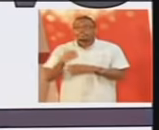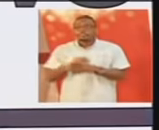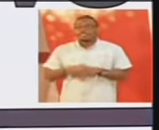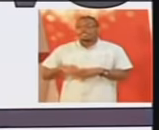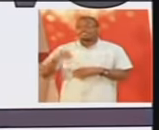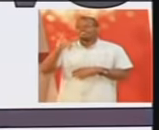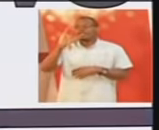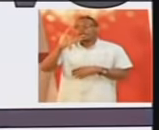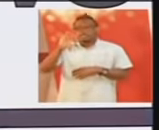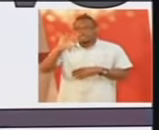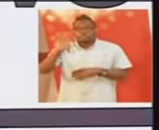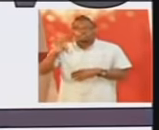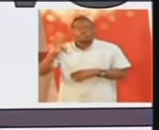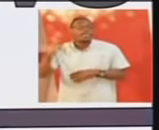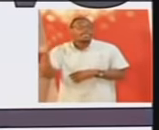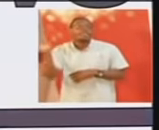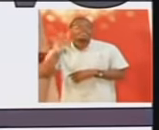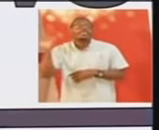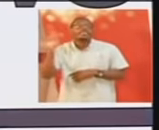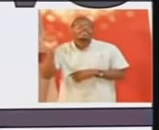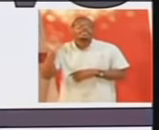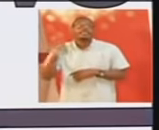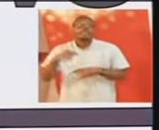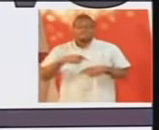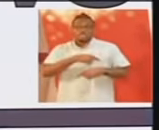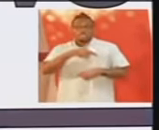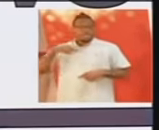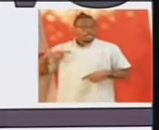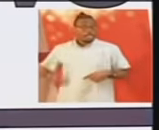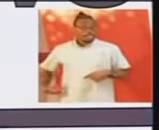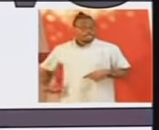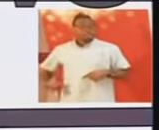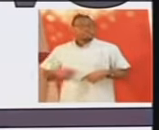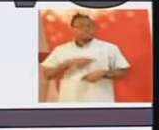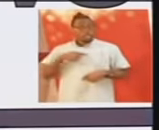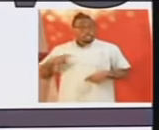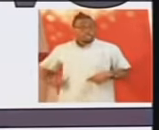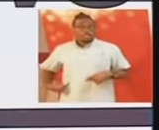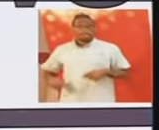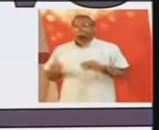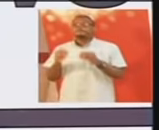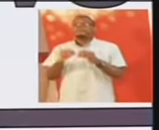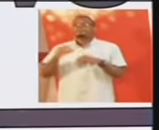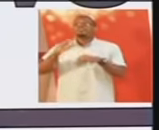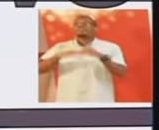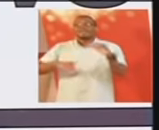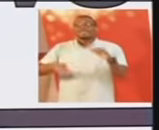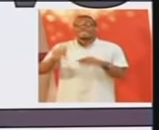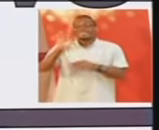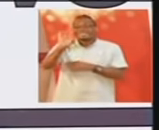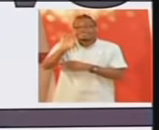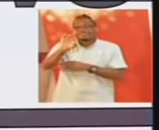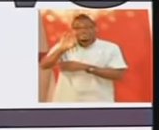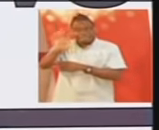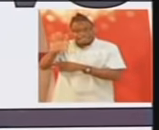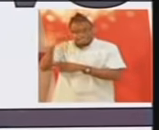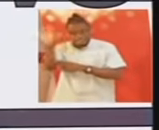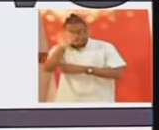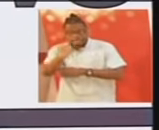in Wuhan, China, where we believe this virus has begun, more than 85% of patients